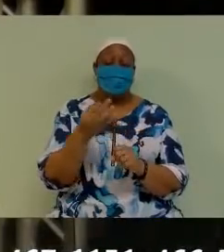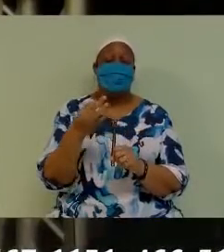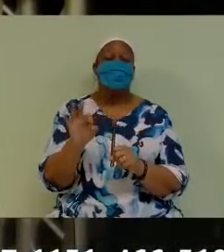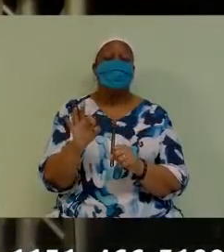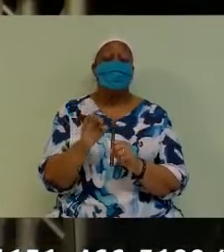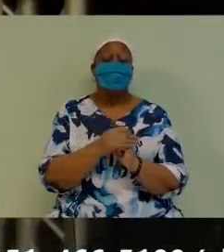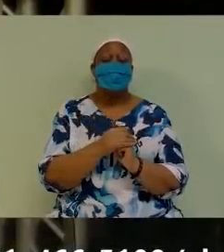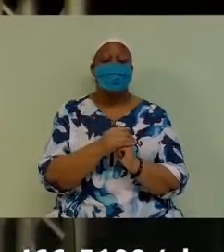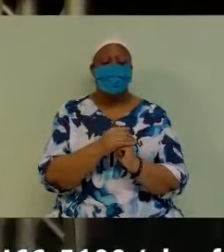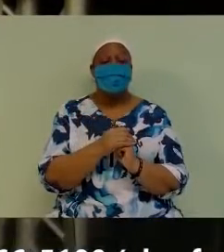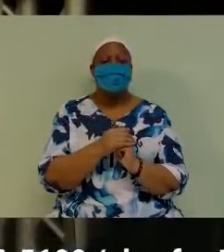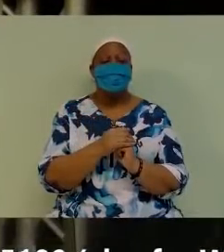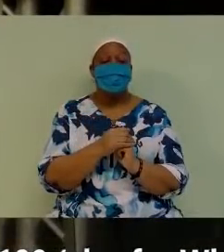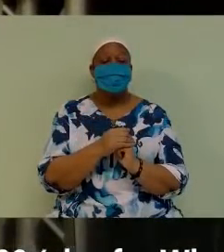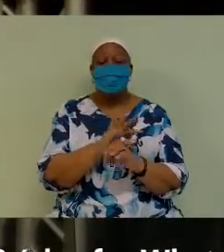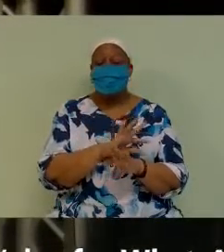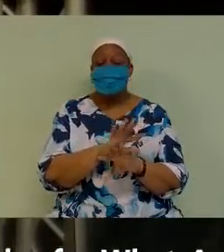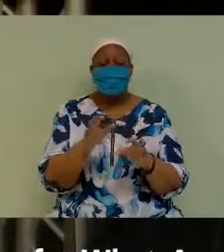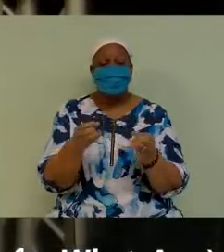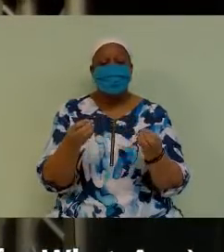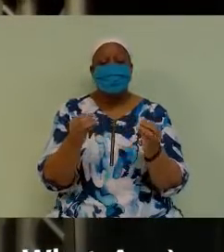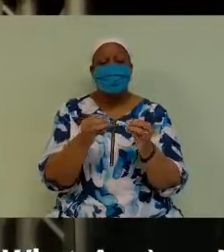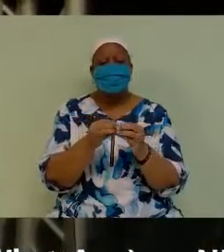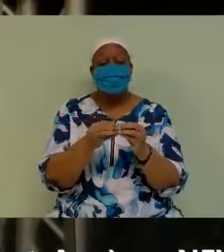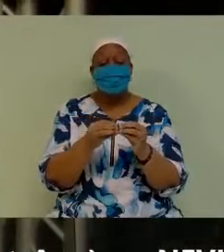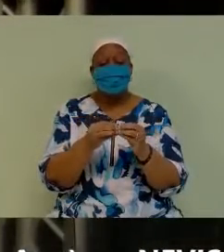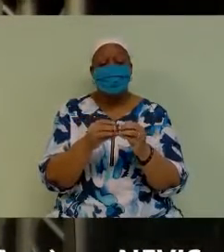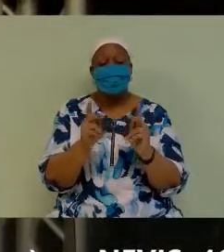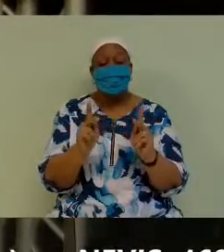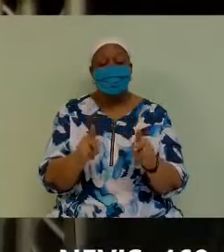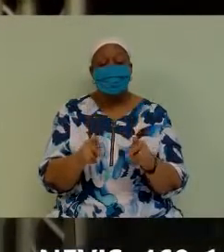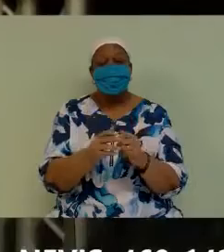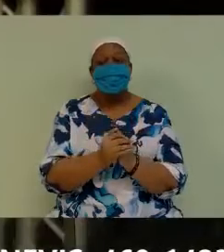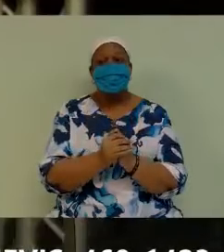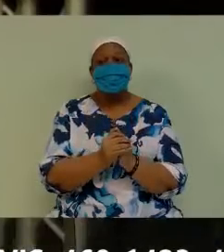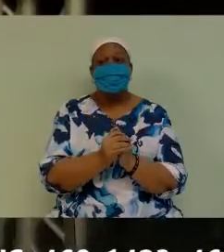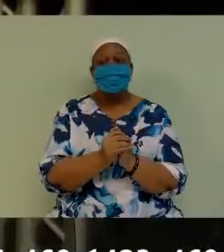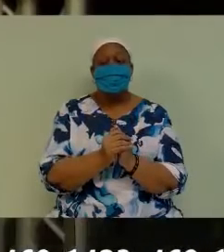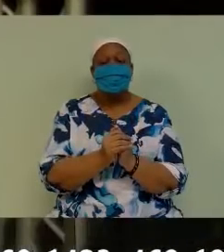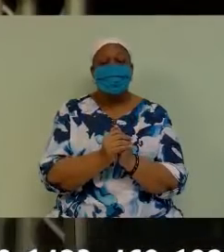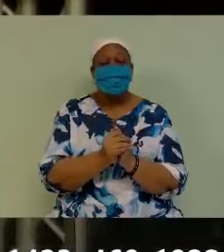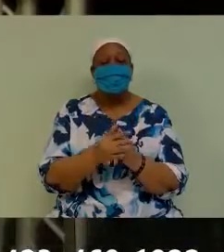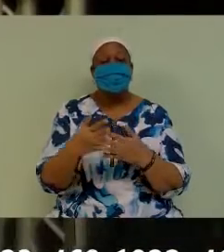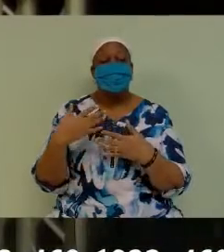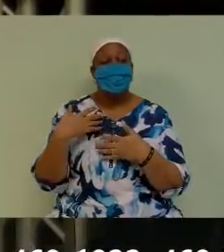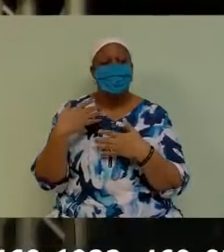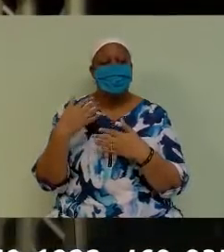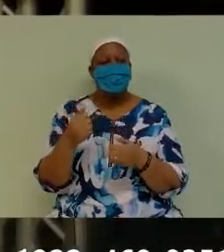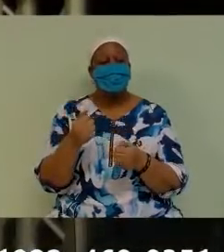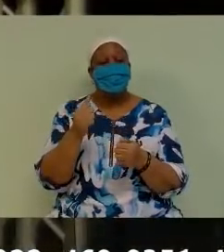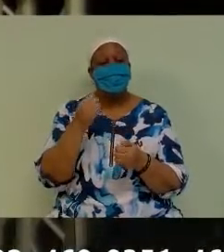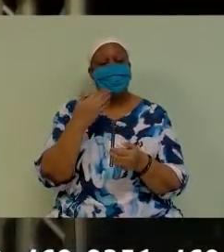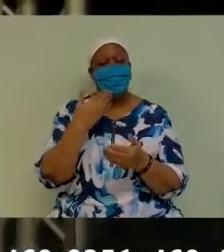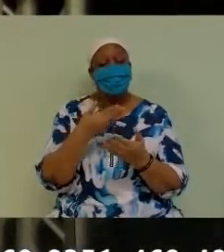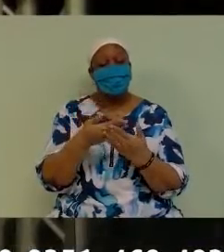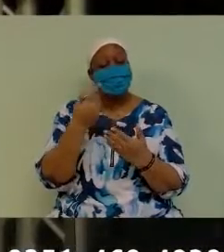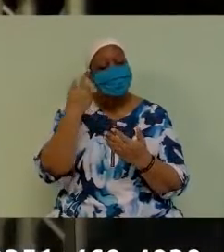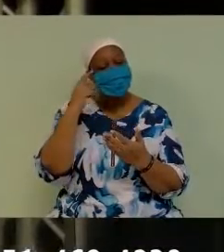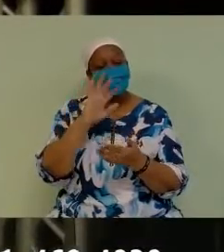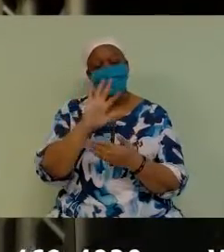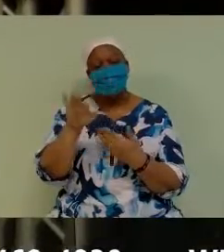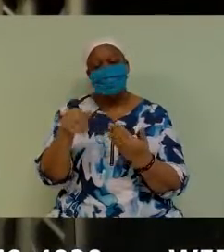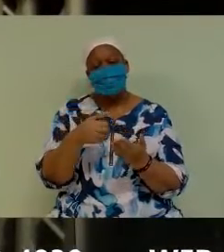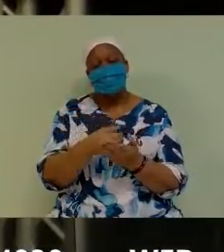COVID-19 pandemic is concerned. It will redound to the advantage, the health advantage of all